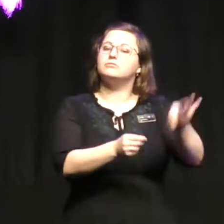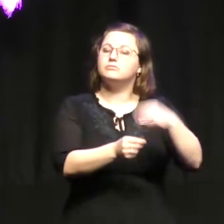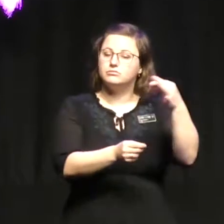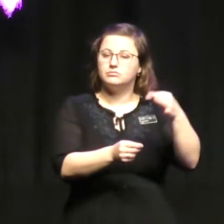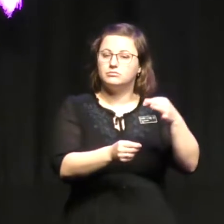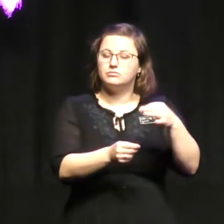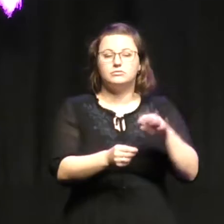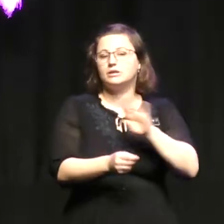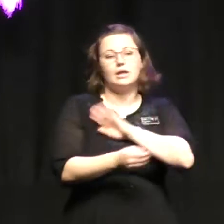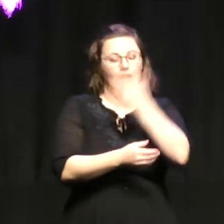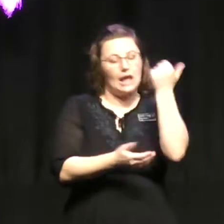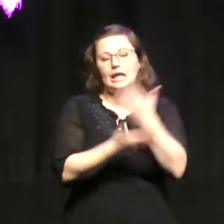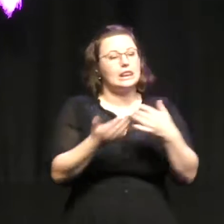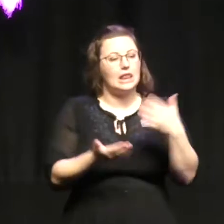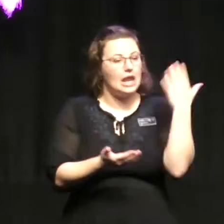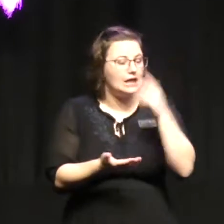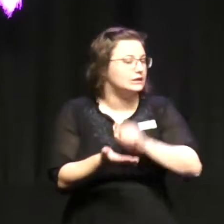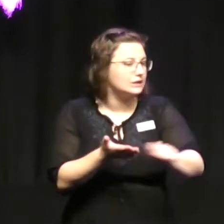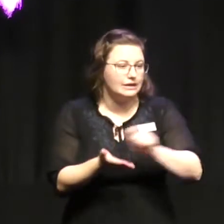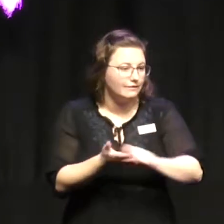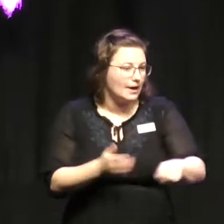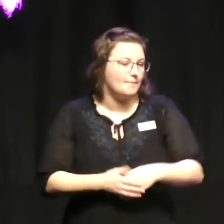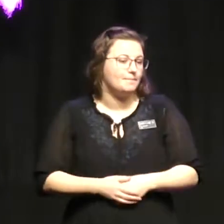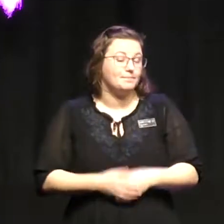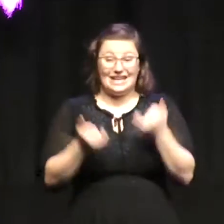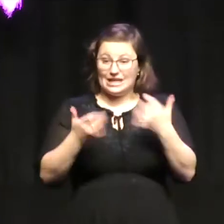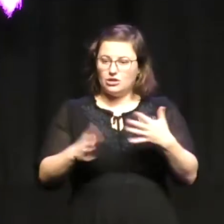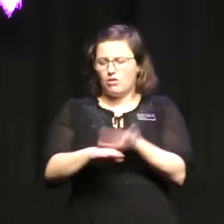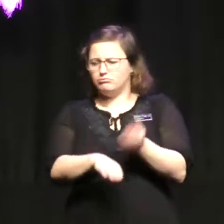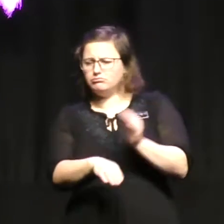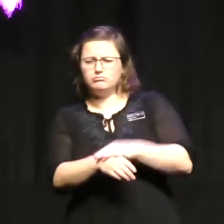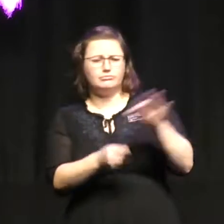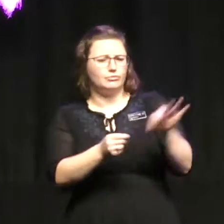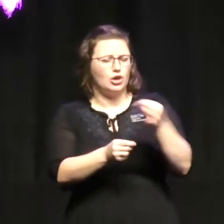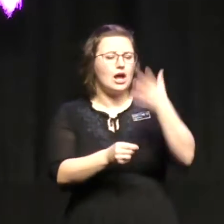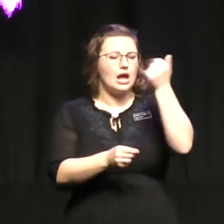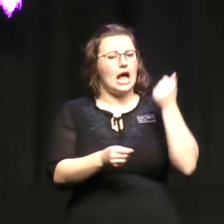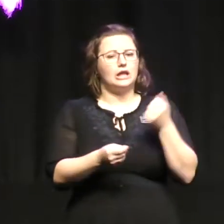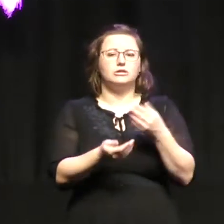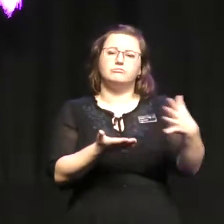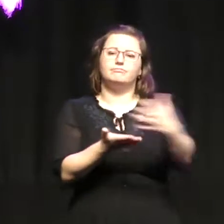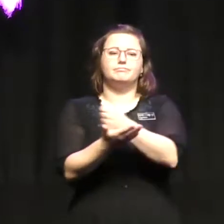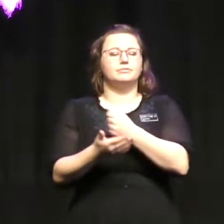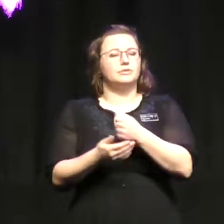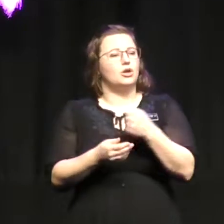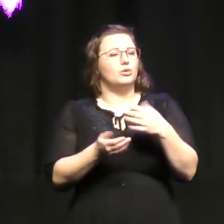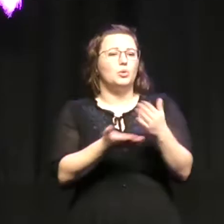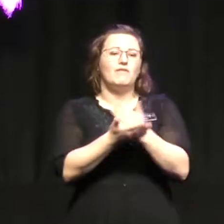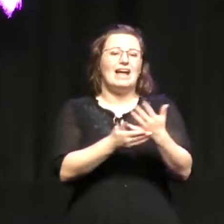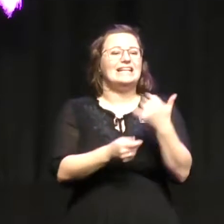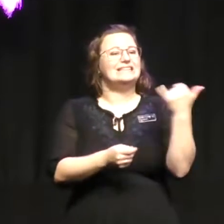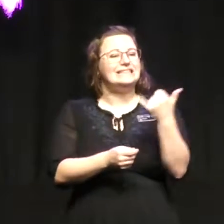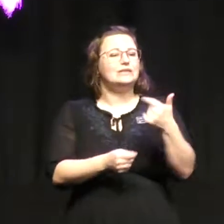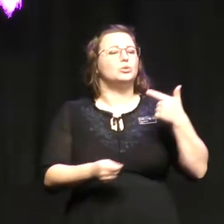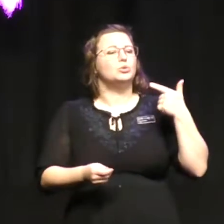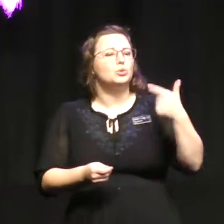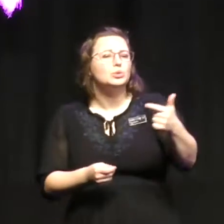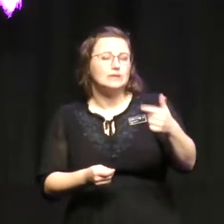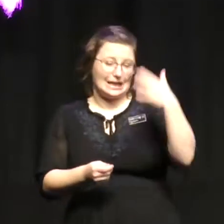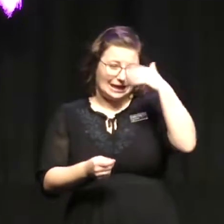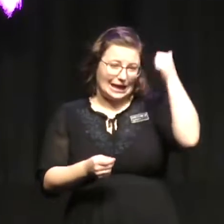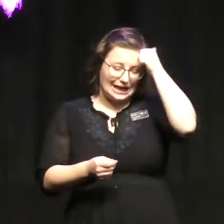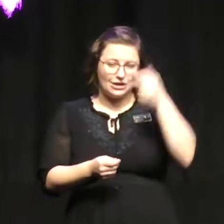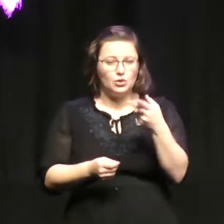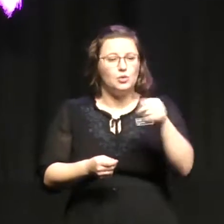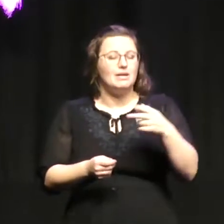all illiterate. Today, a skilled embroiderer can earn up to rupees 10,000 Indian rupees a